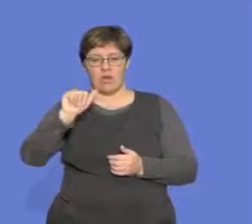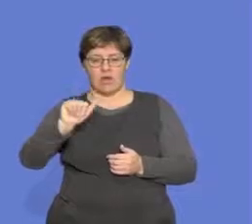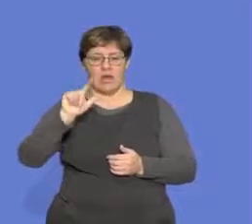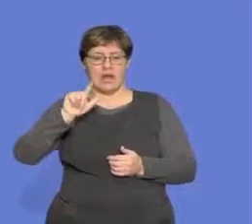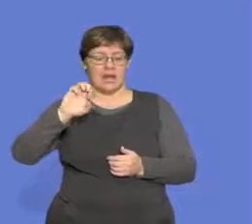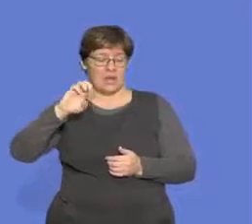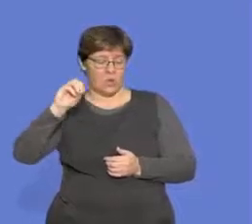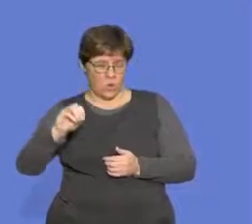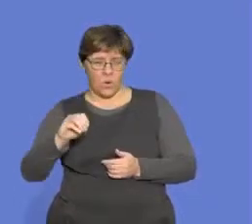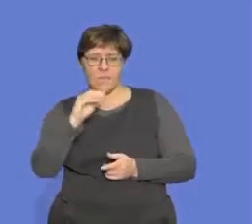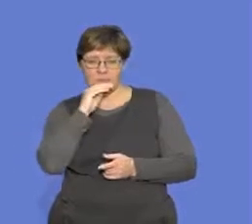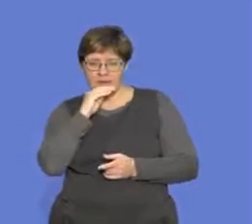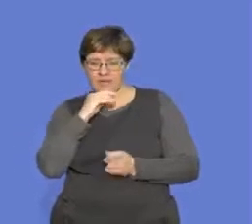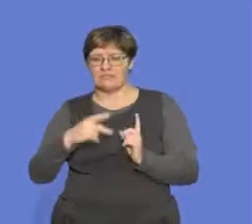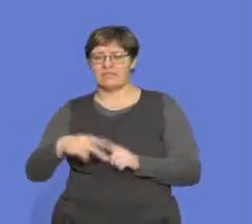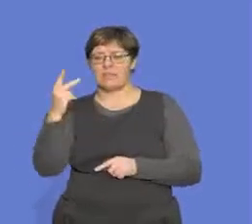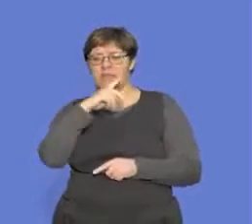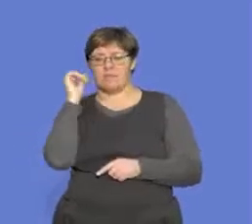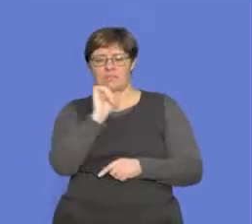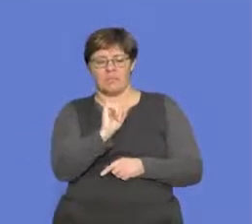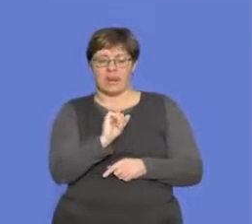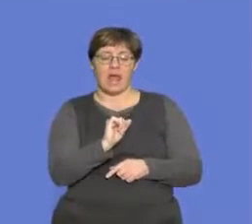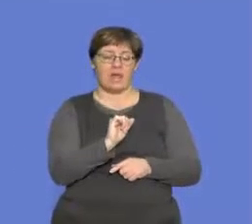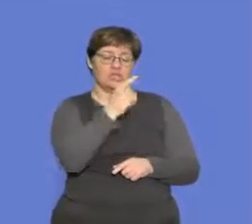a system made up of the genus and the species.